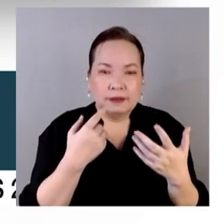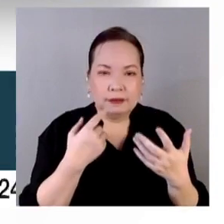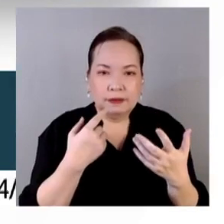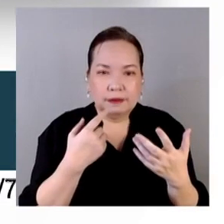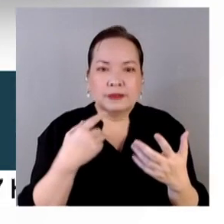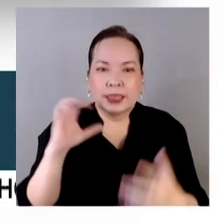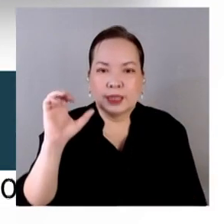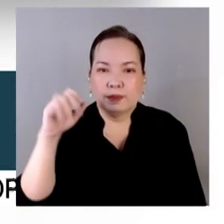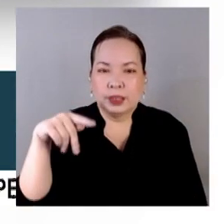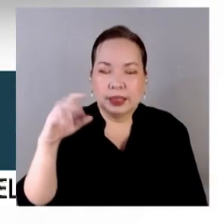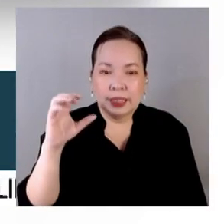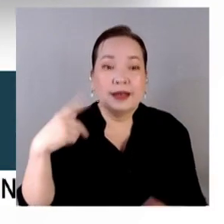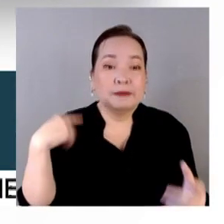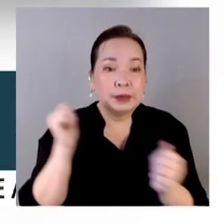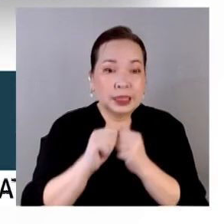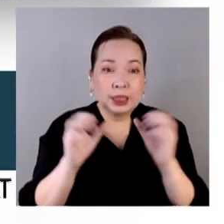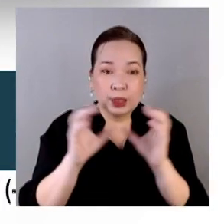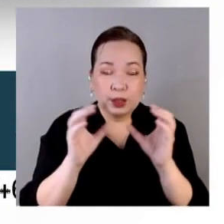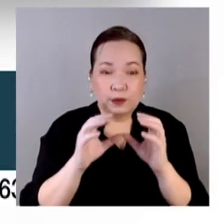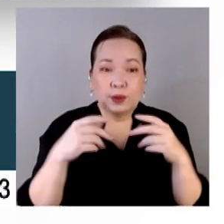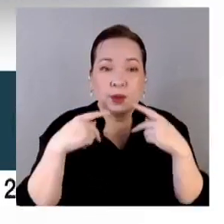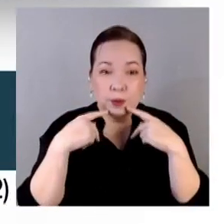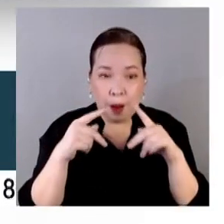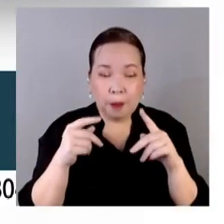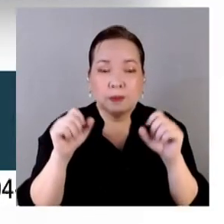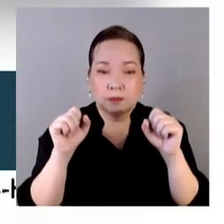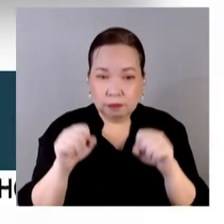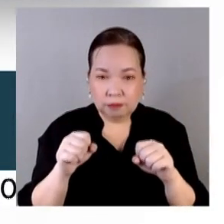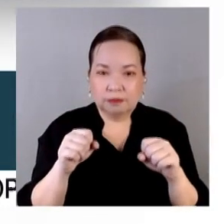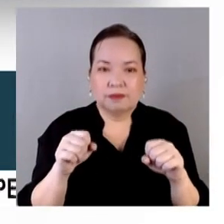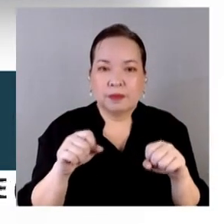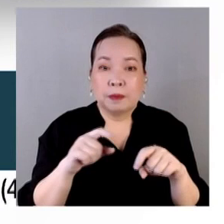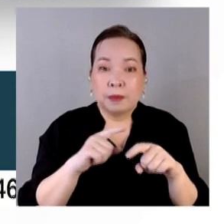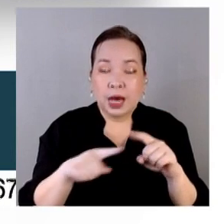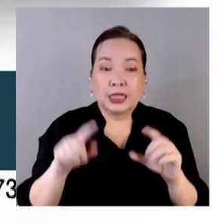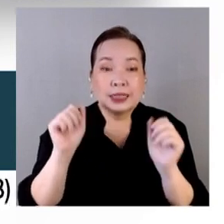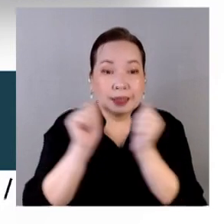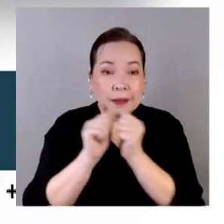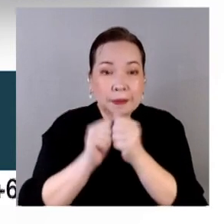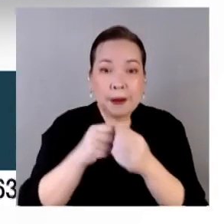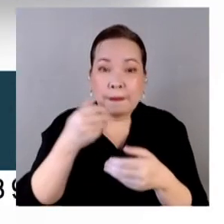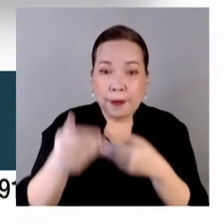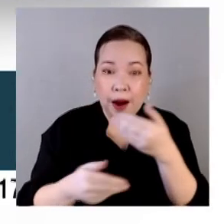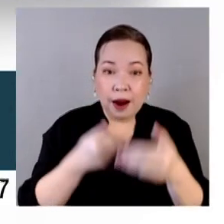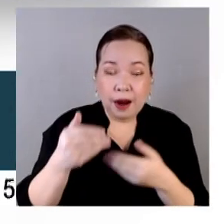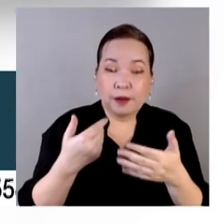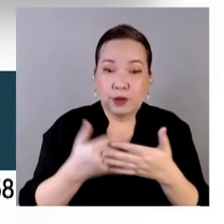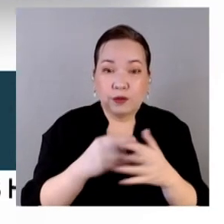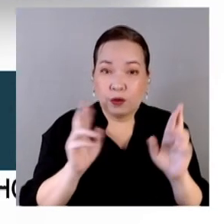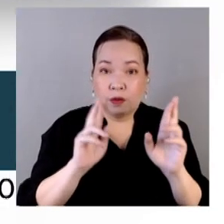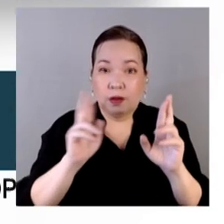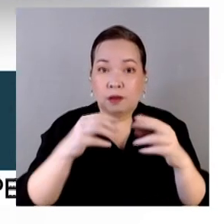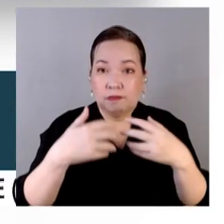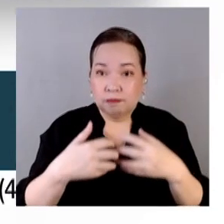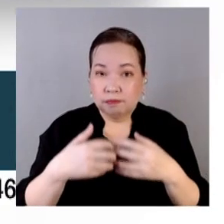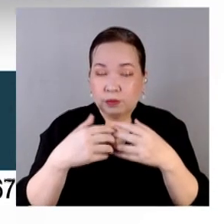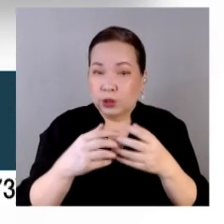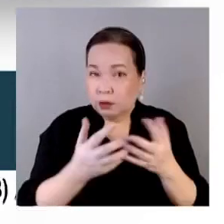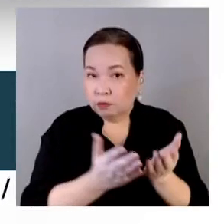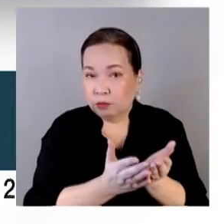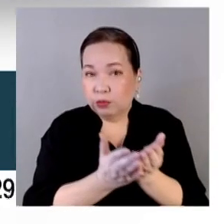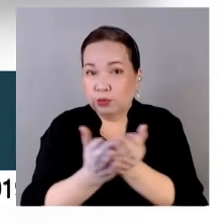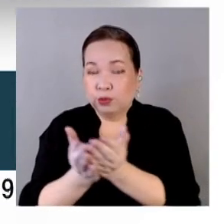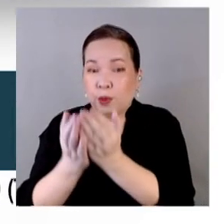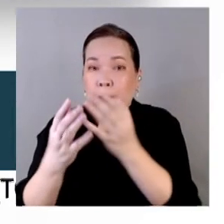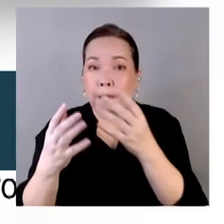or Certificate of Public Convenience. Okay. Kaya lang po, kasama po sa proseso, bago po mag-operate po ang isa pong bagong barko, i-add po yan